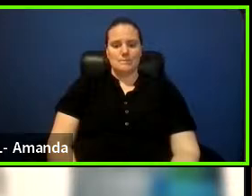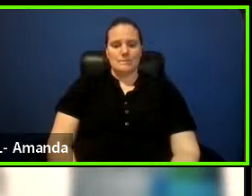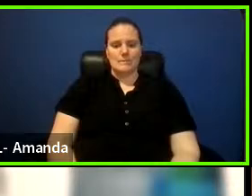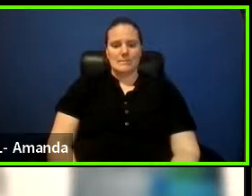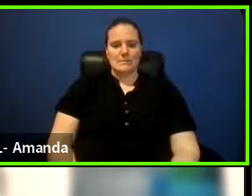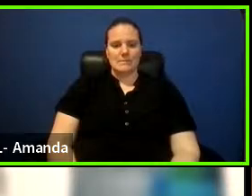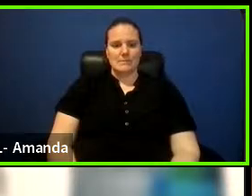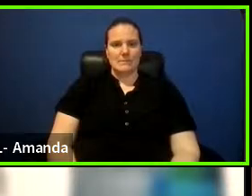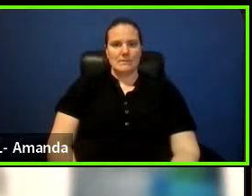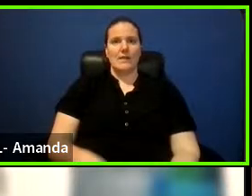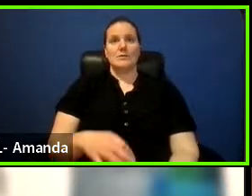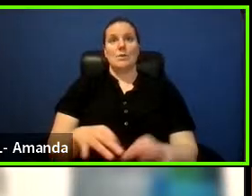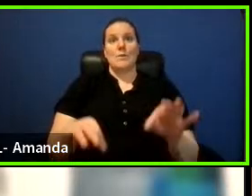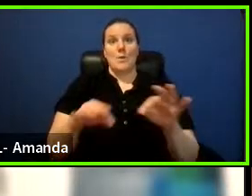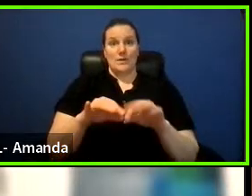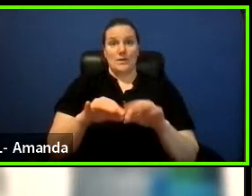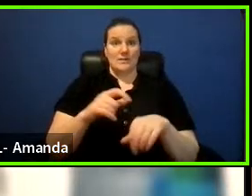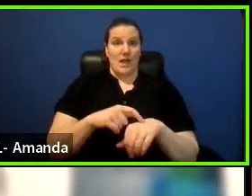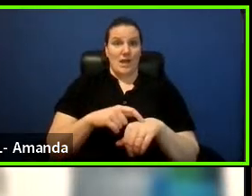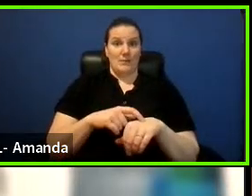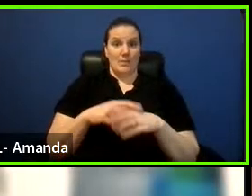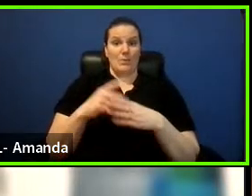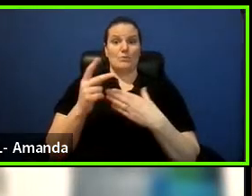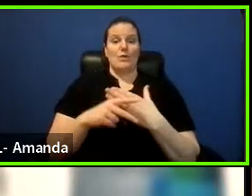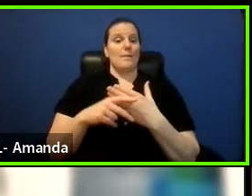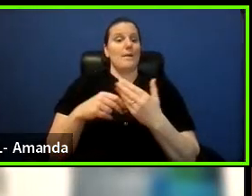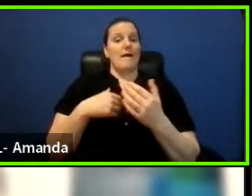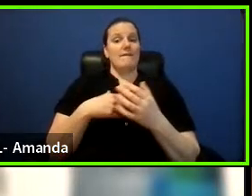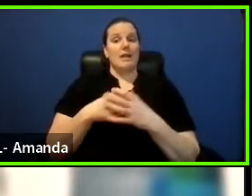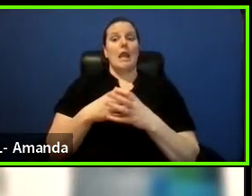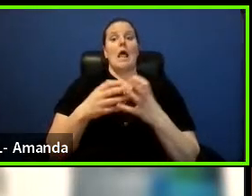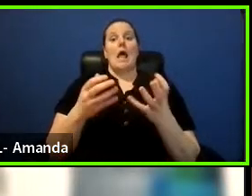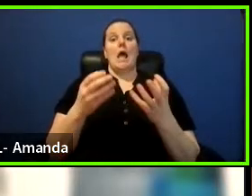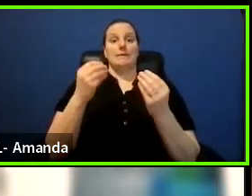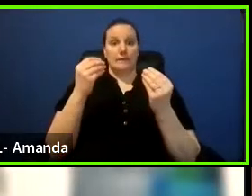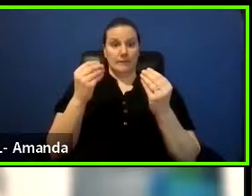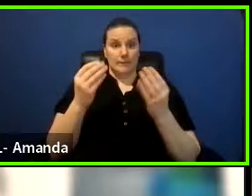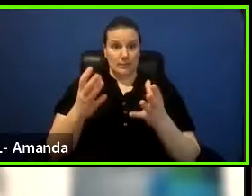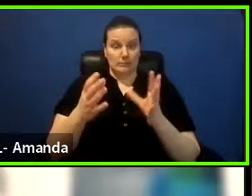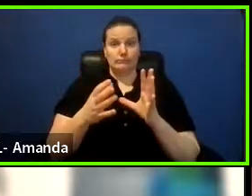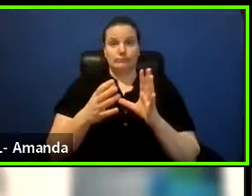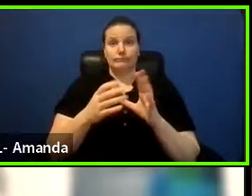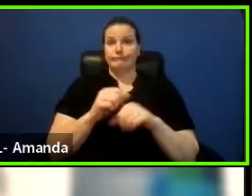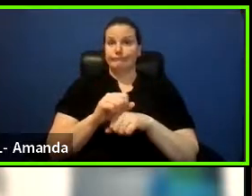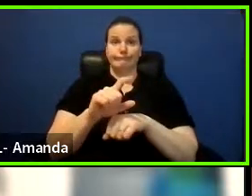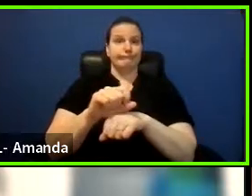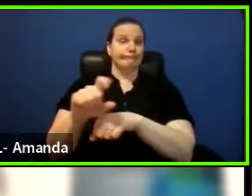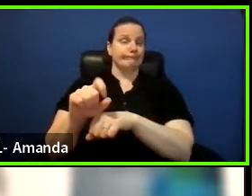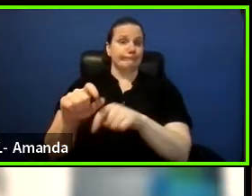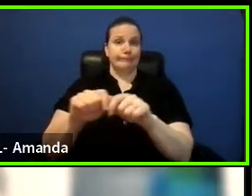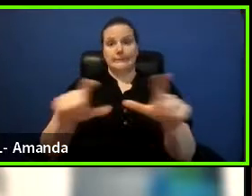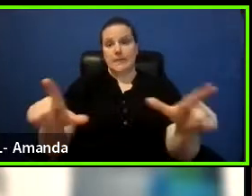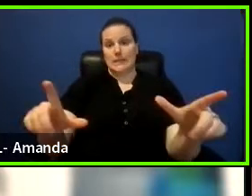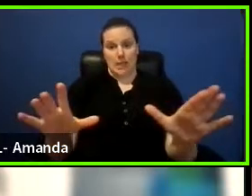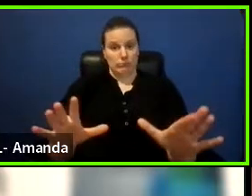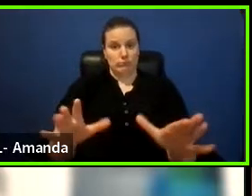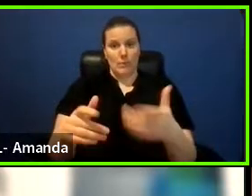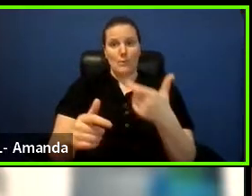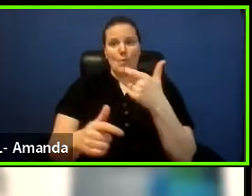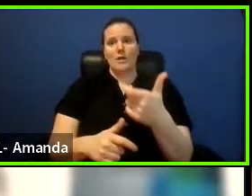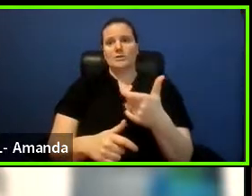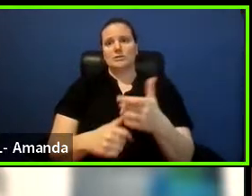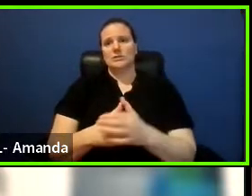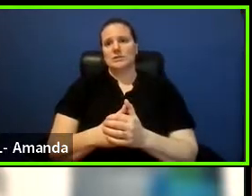This is an important time in the program where there's a lot of information that is being sent out. And I was watching, I think it